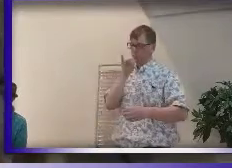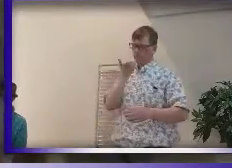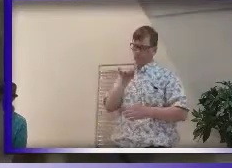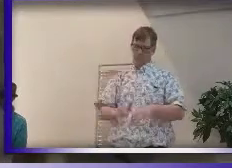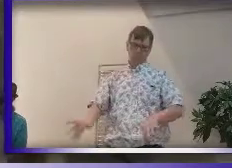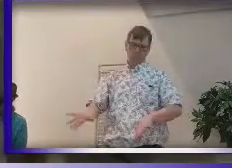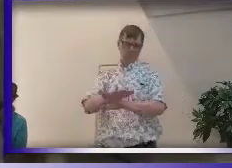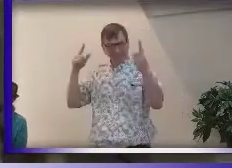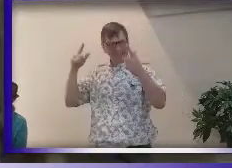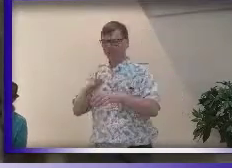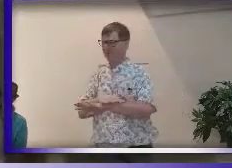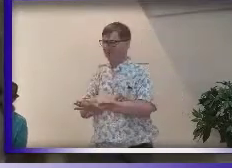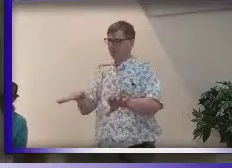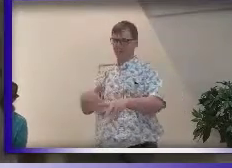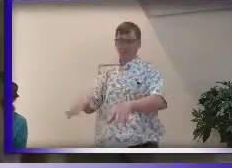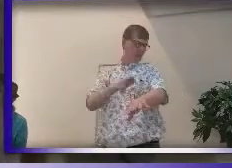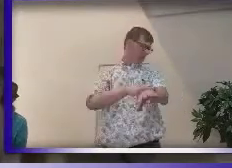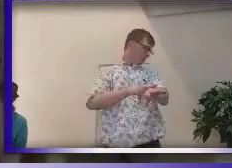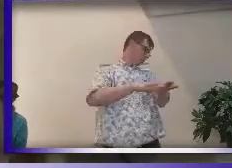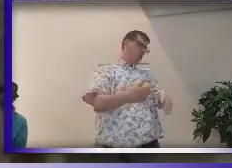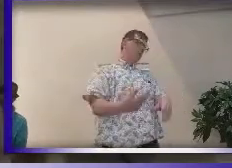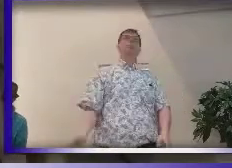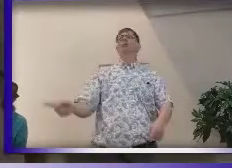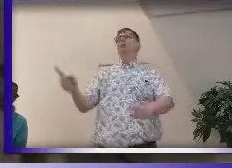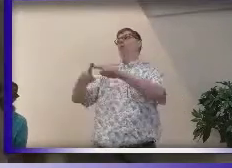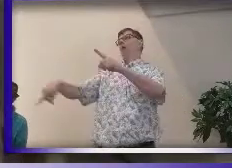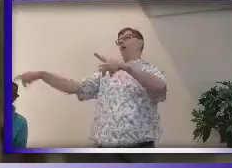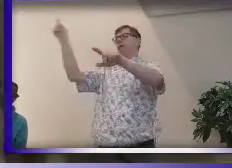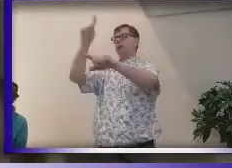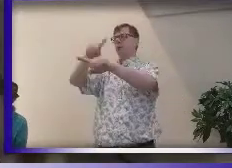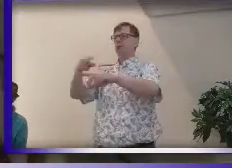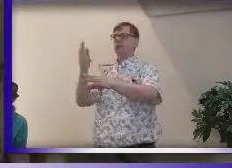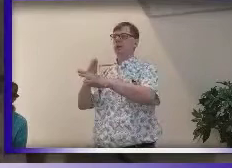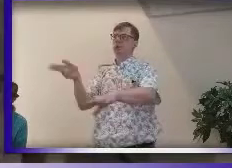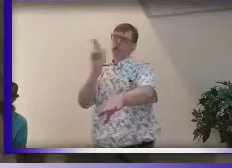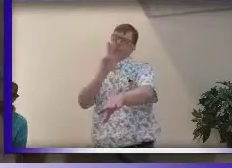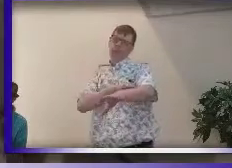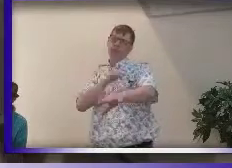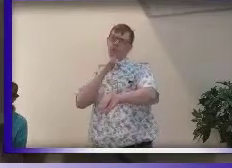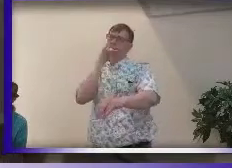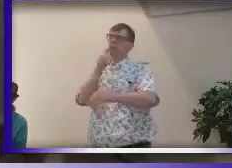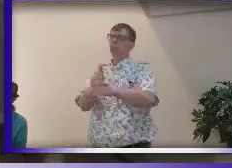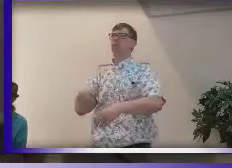that is spirit at work. And so I am grateful. I let it be, and so it is.